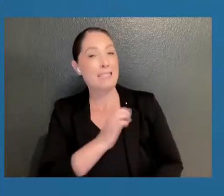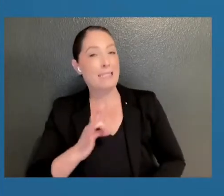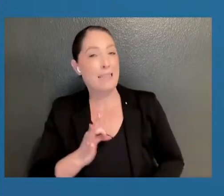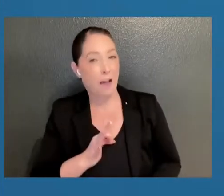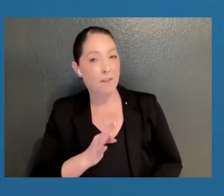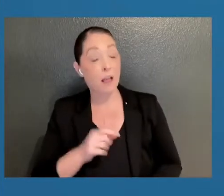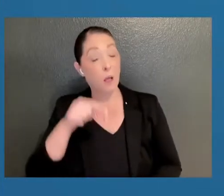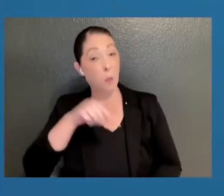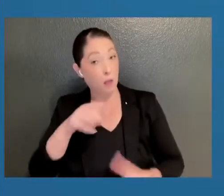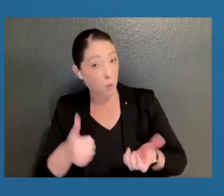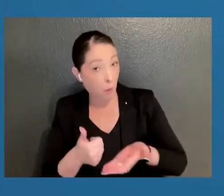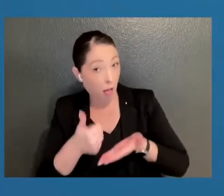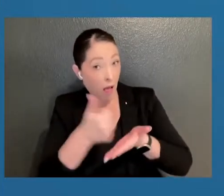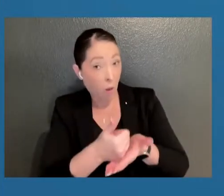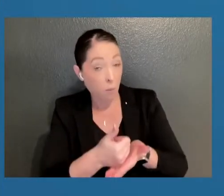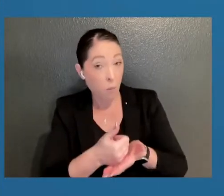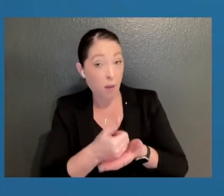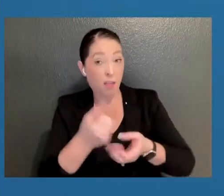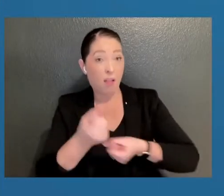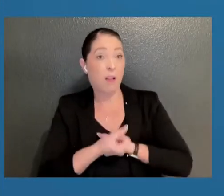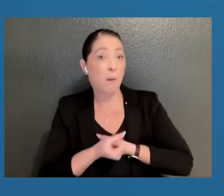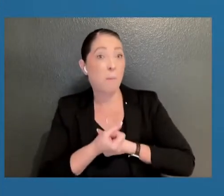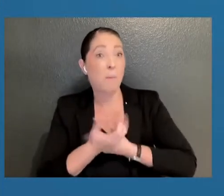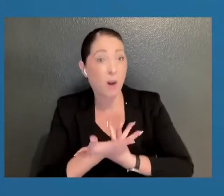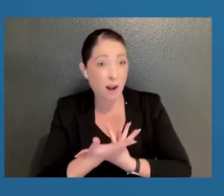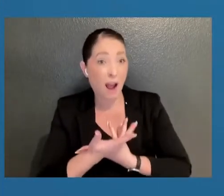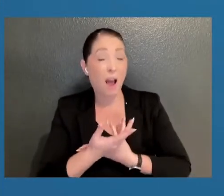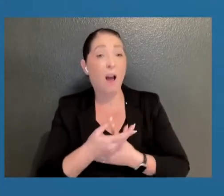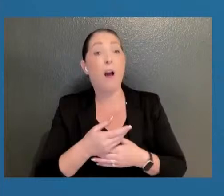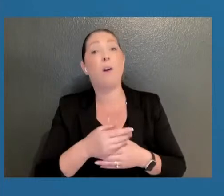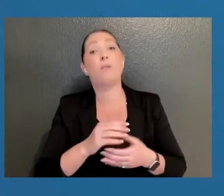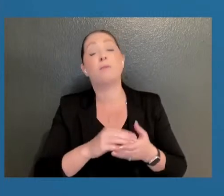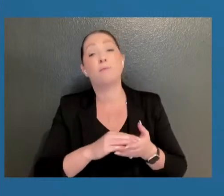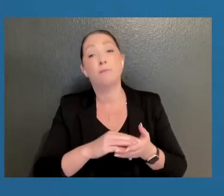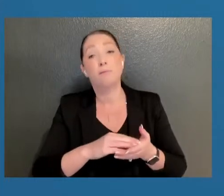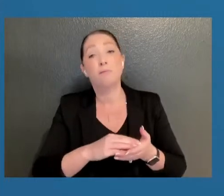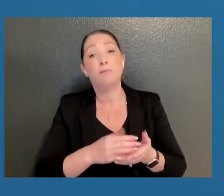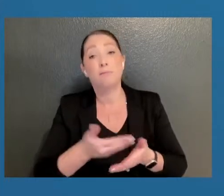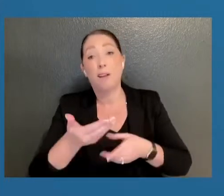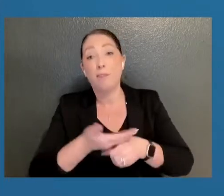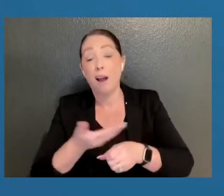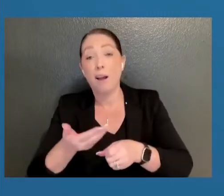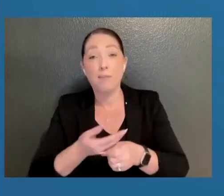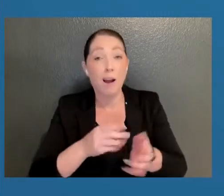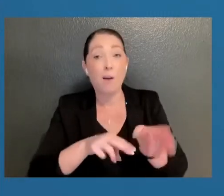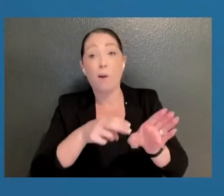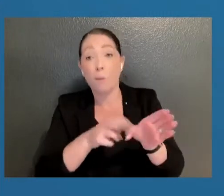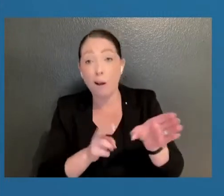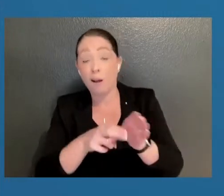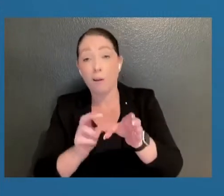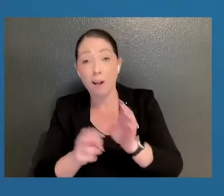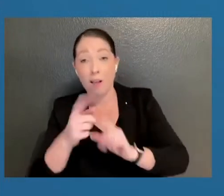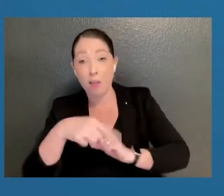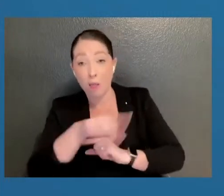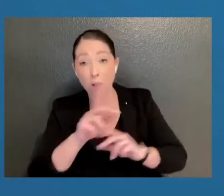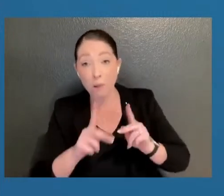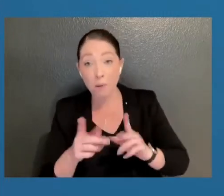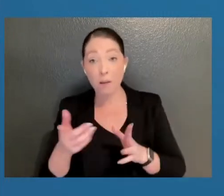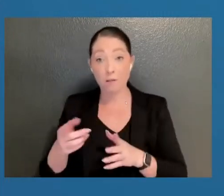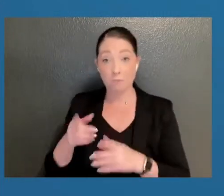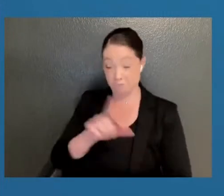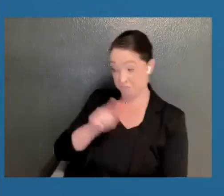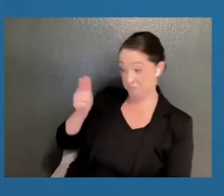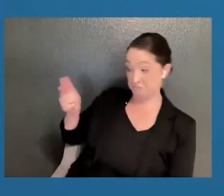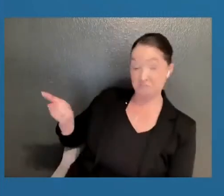and retention rates of staff? I know that's been an issue, particularly in the Bronx. And also follow-up for Manhattan as well. Okay, so you might